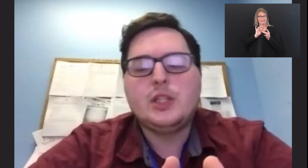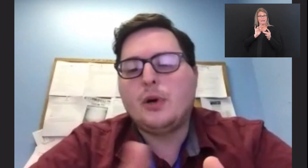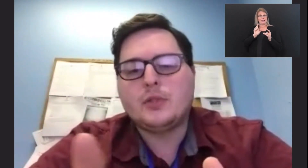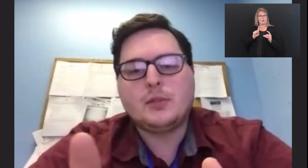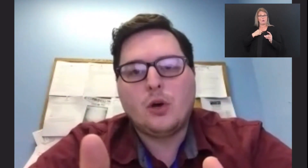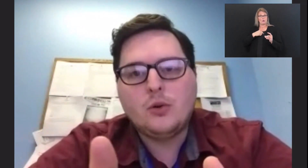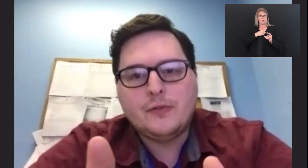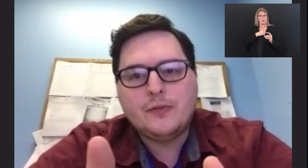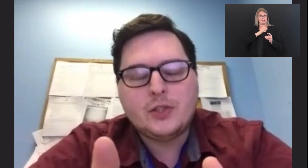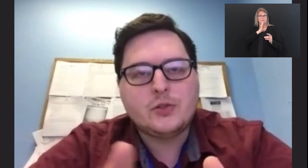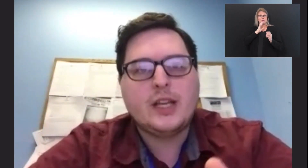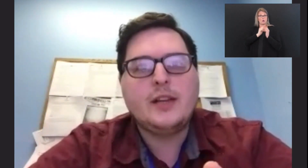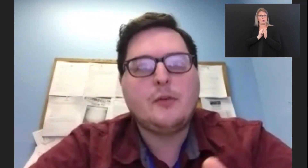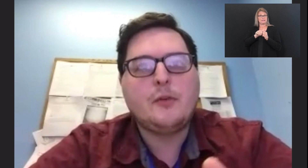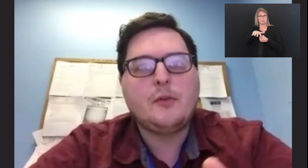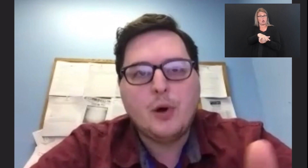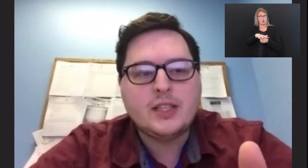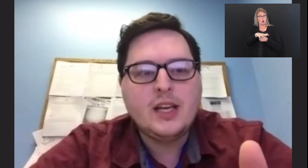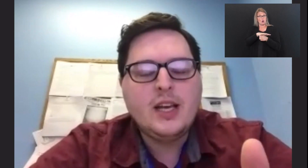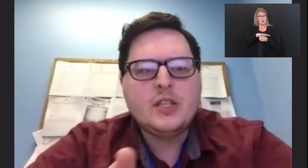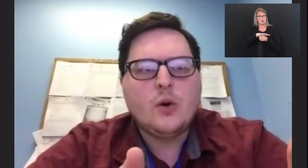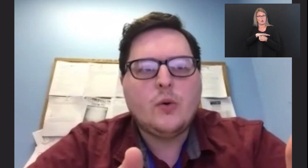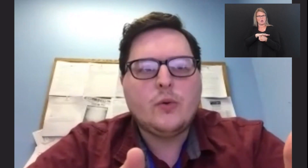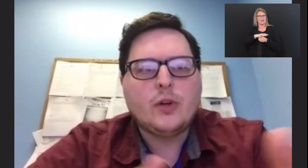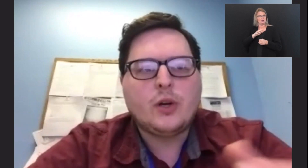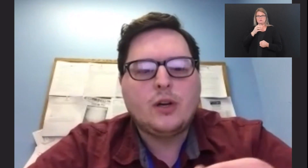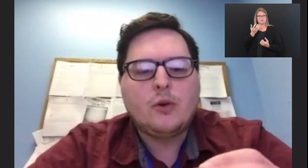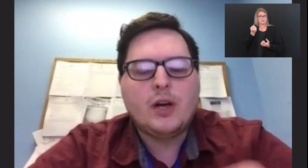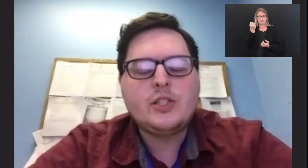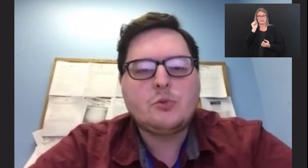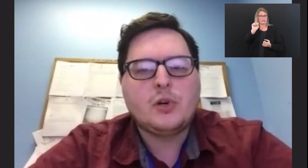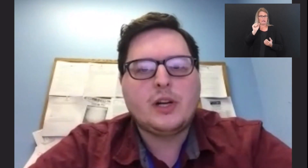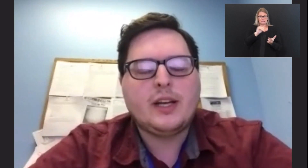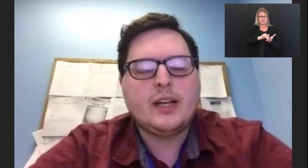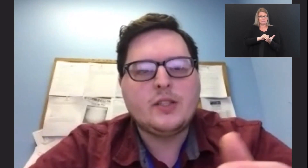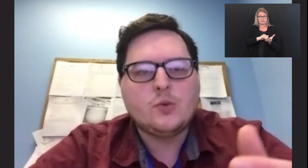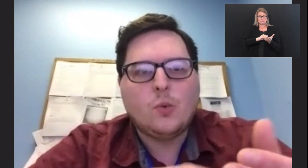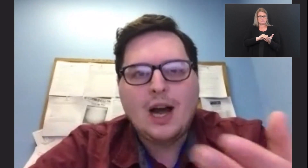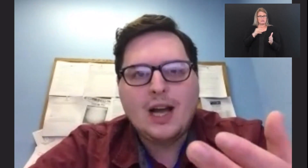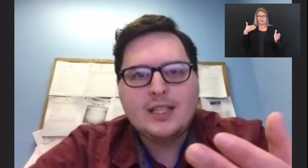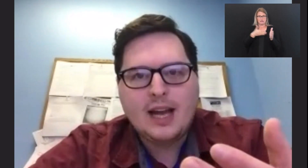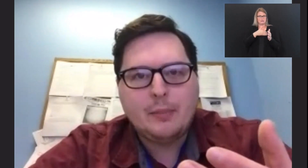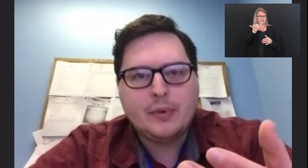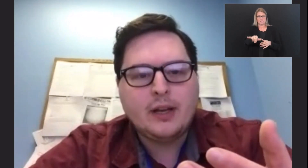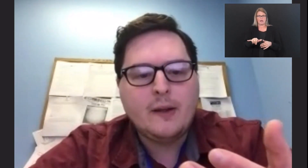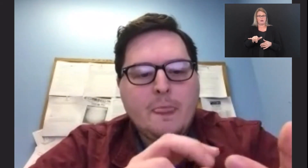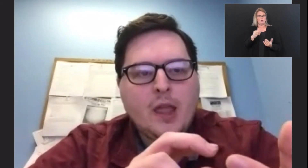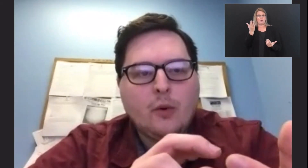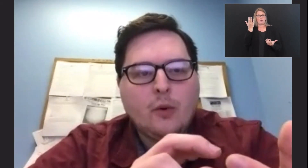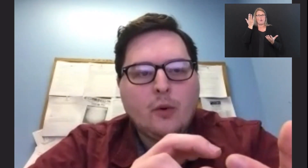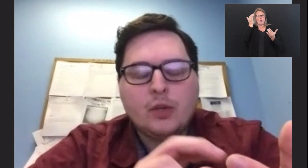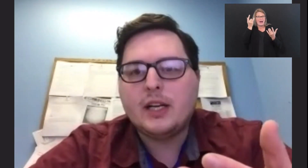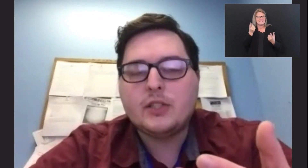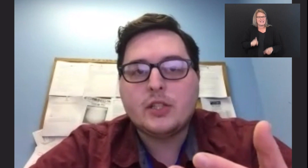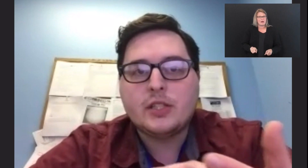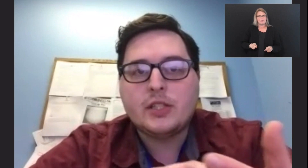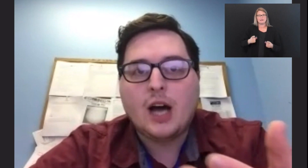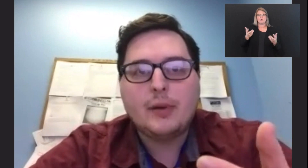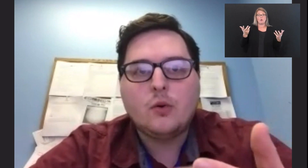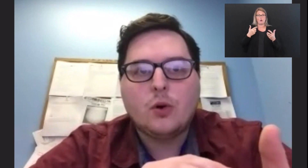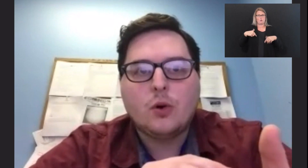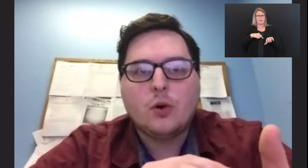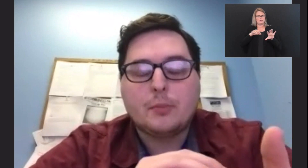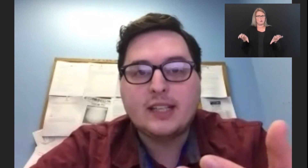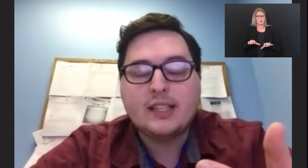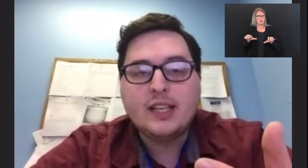We spoke with some local officials. They've opposed it. So the questions we're getting is, why is it happening? What's being done to stop it